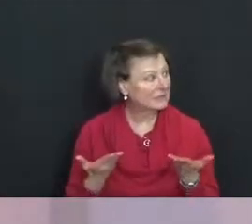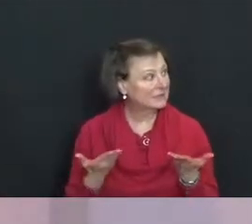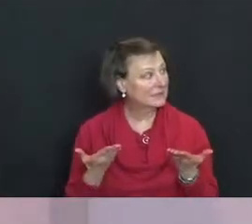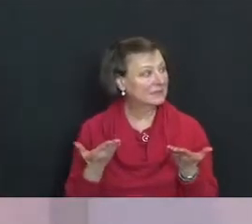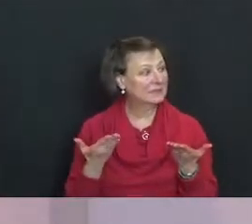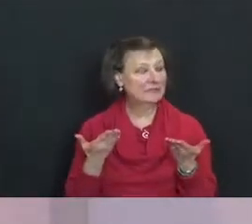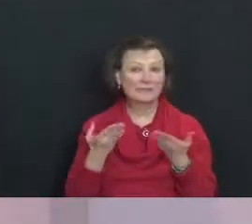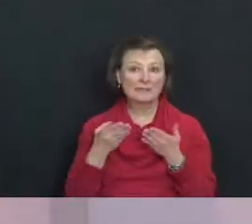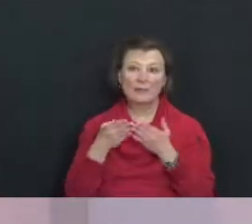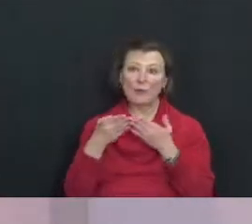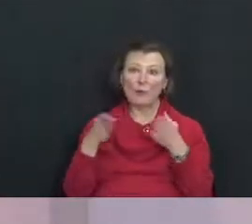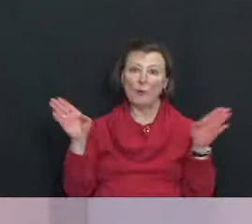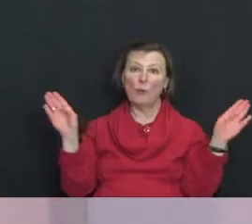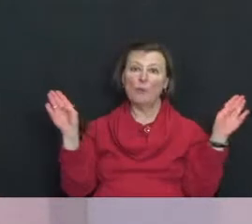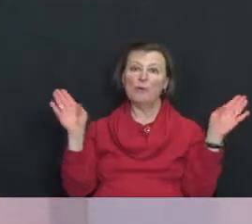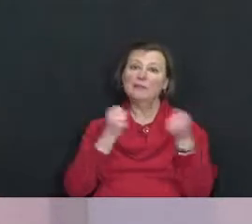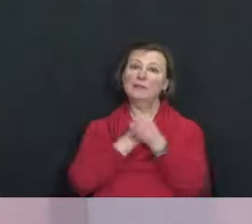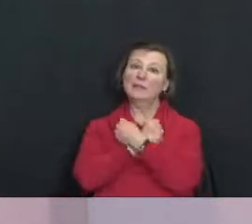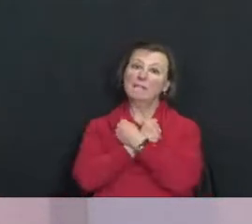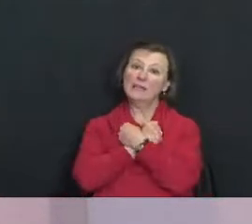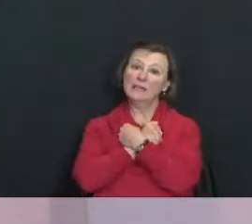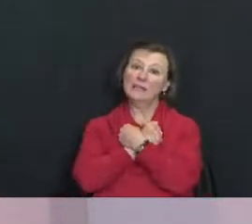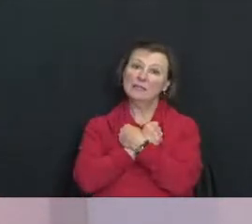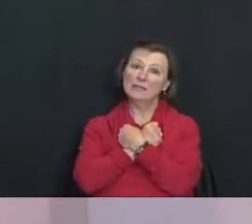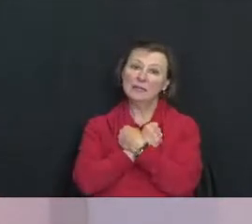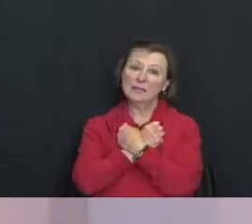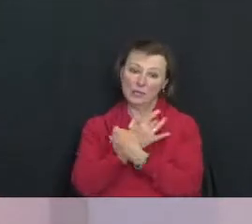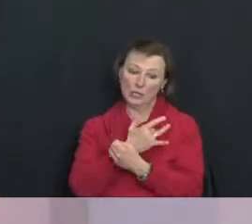with an open, loving heart and mind,